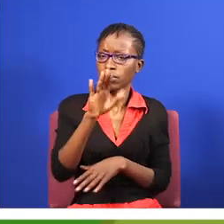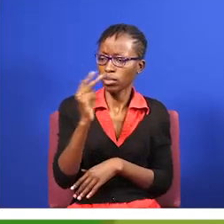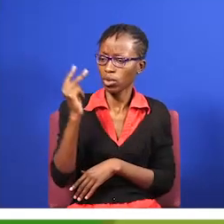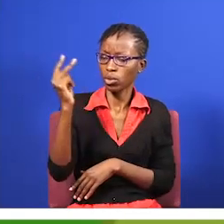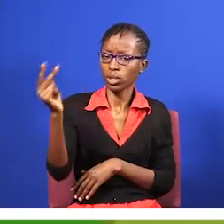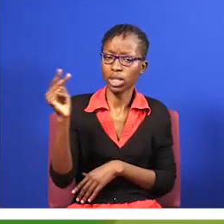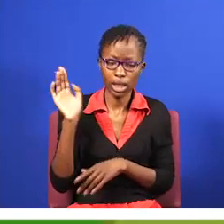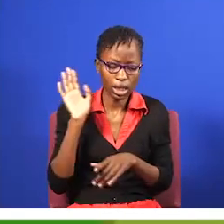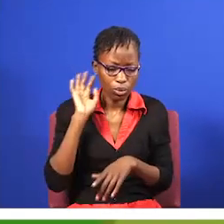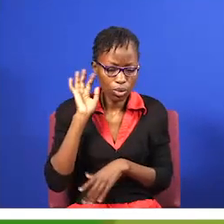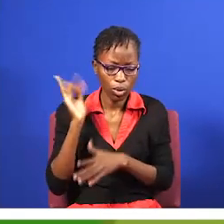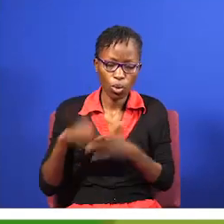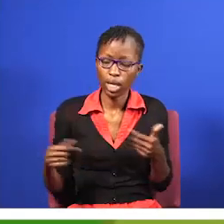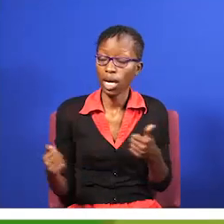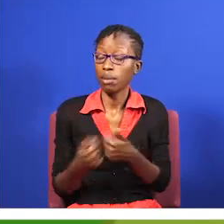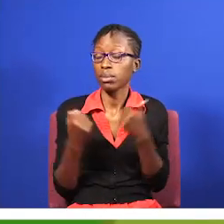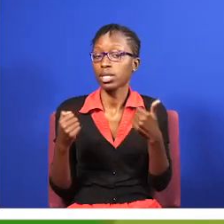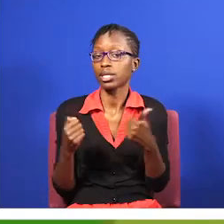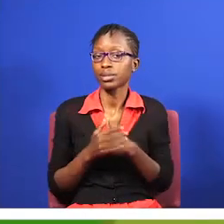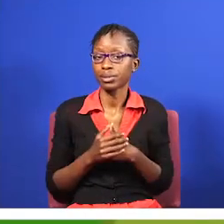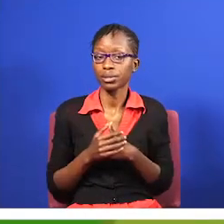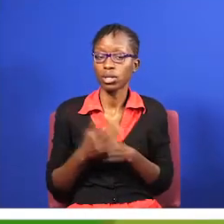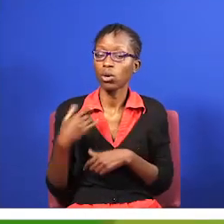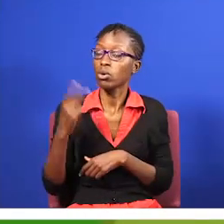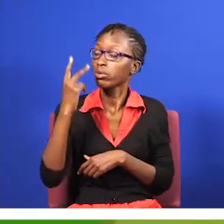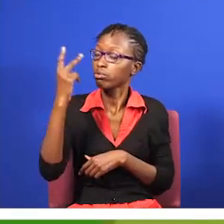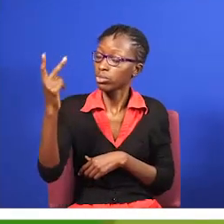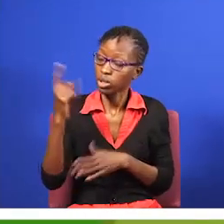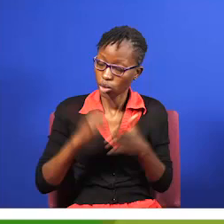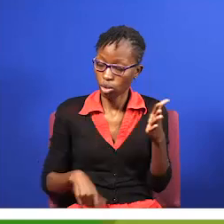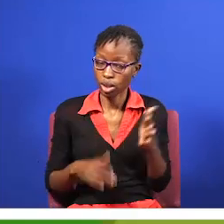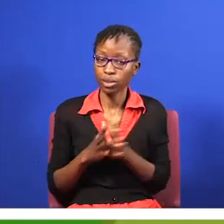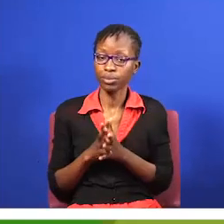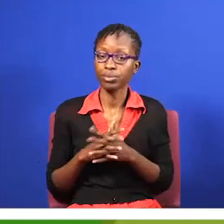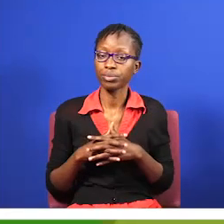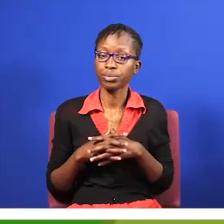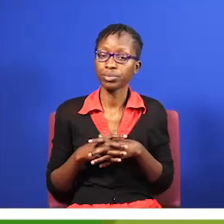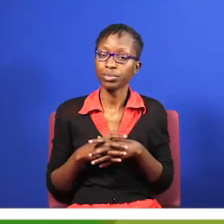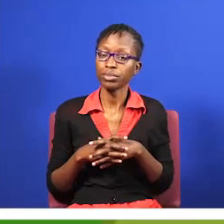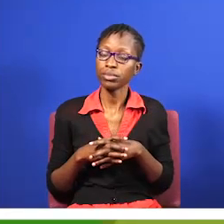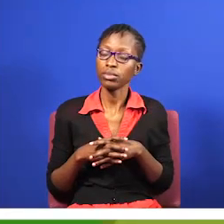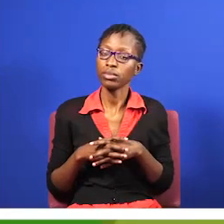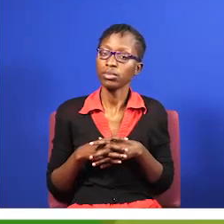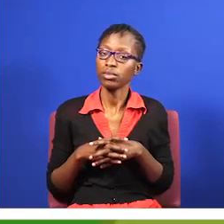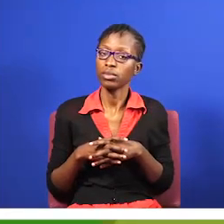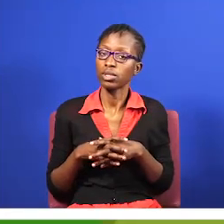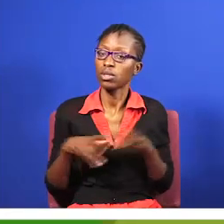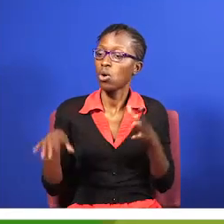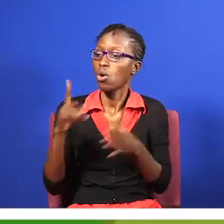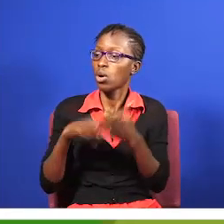see? Did you hear what happened? Yes, we have seen that. What